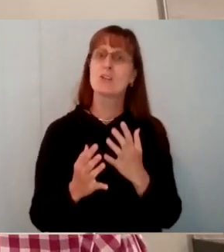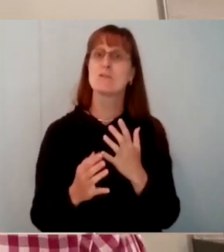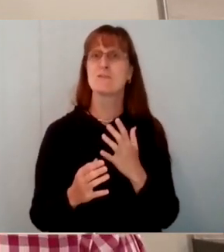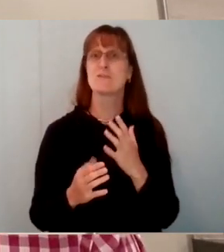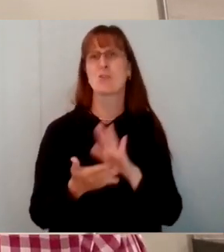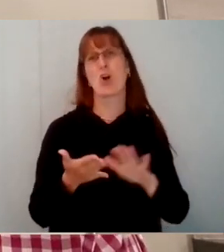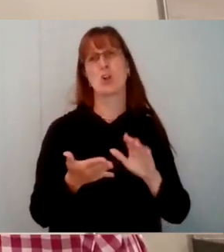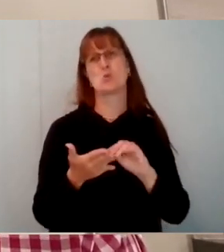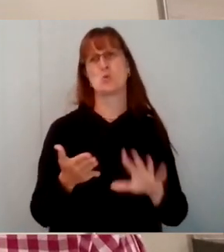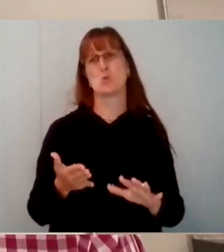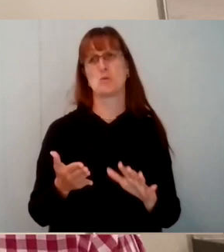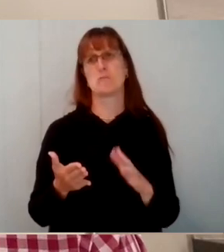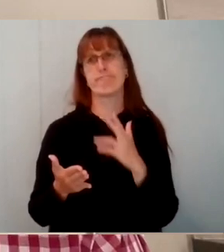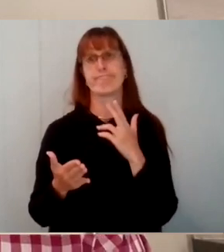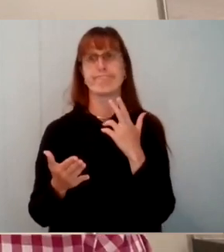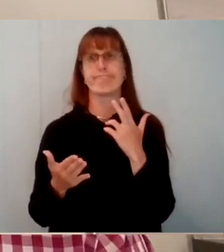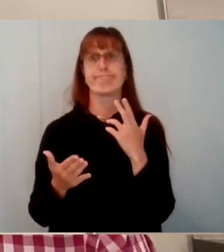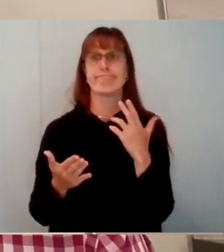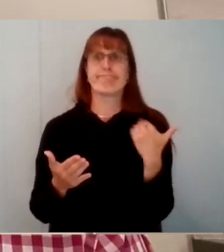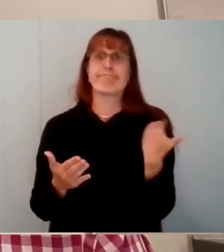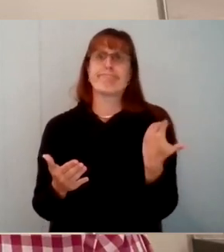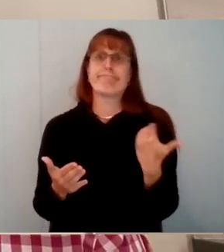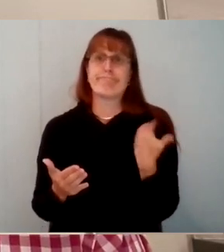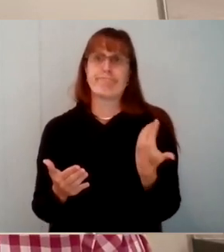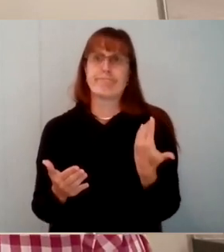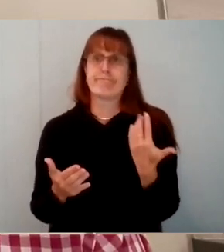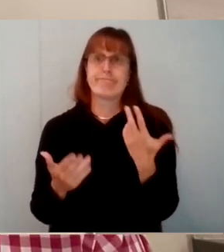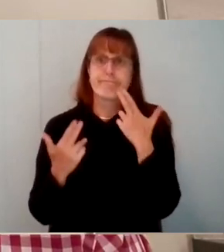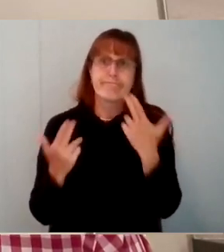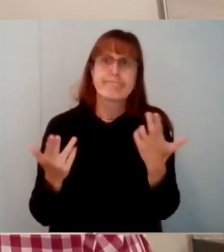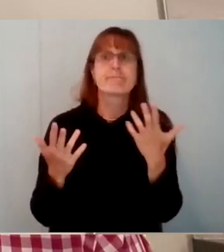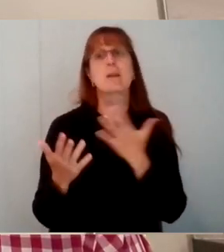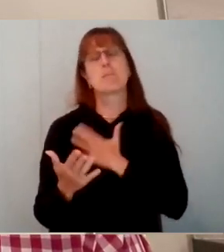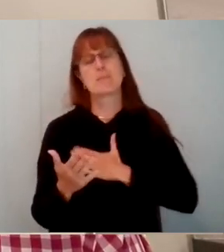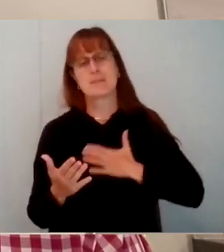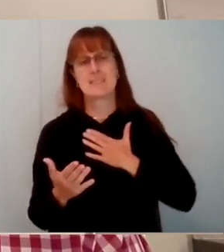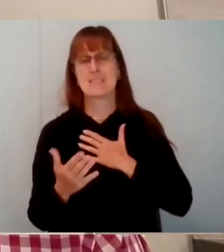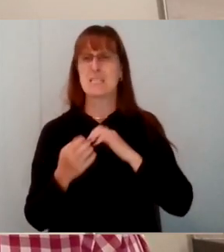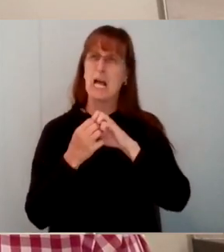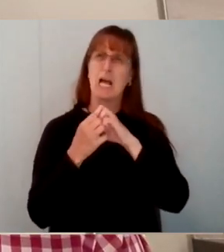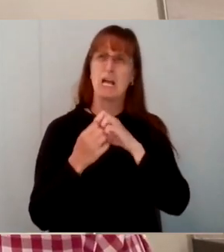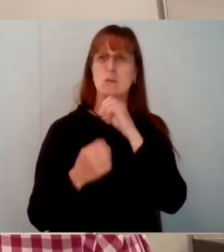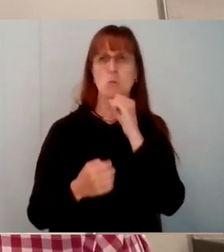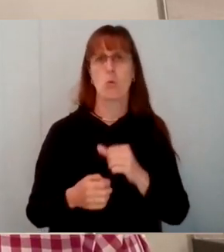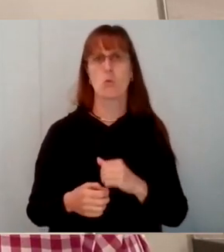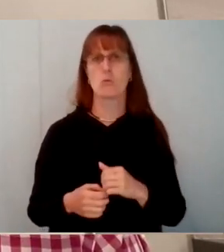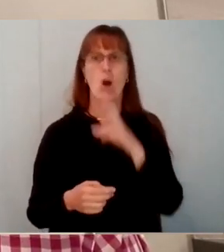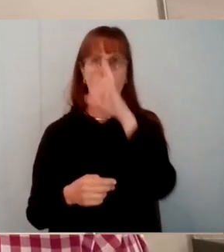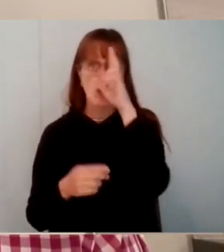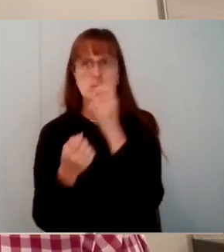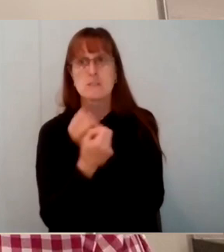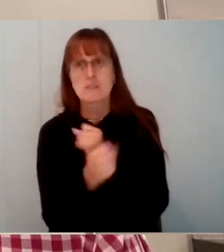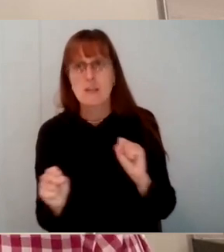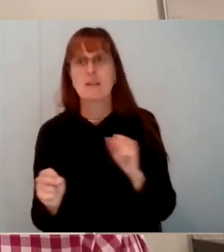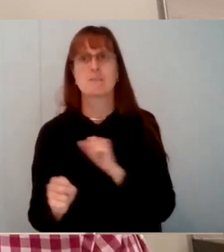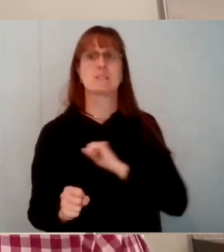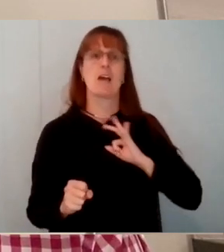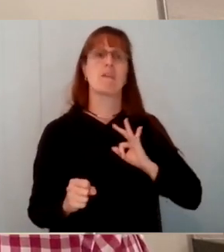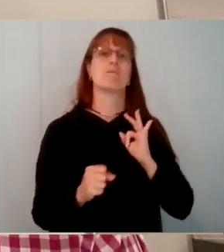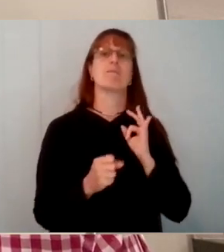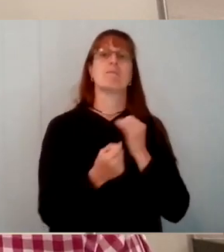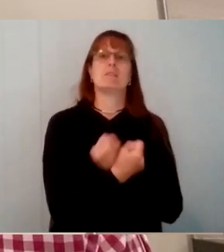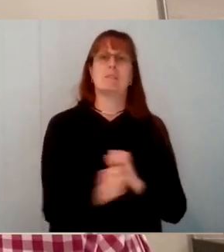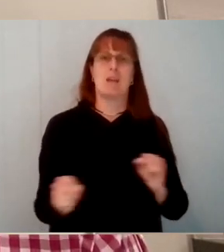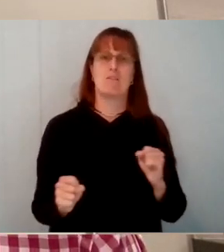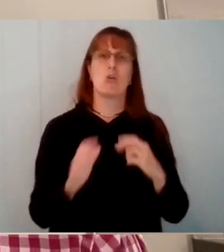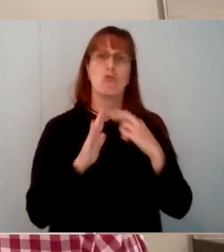you are a community member. So please, I know I'm going into my lecture mode, but we need our hospitals and our staff to be safe and